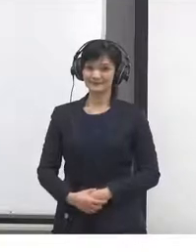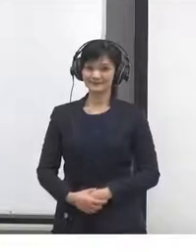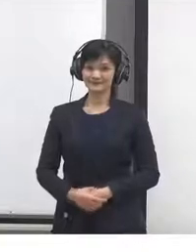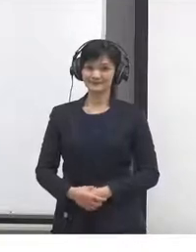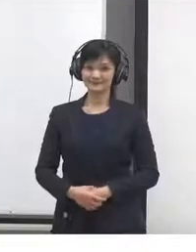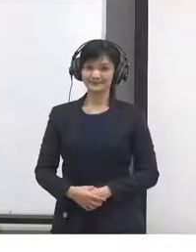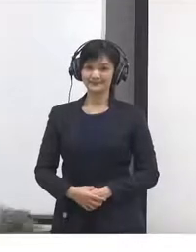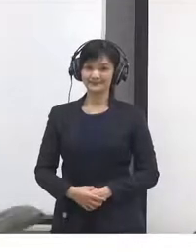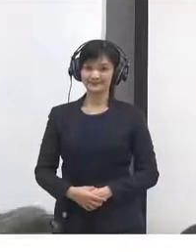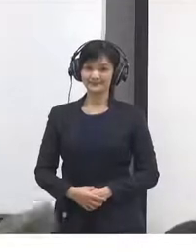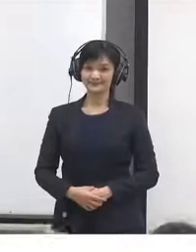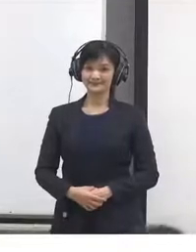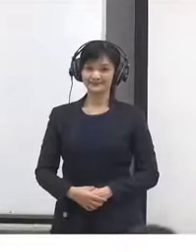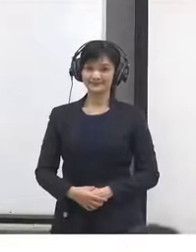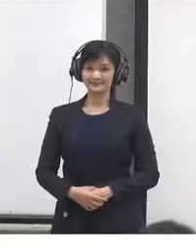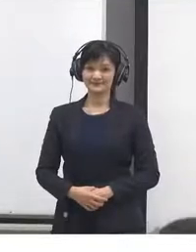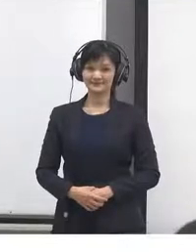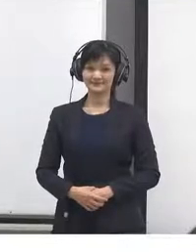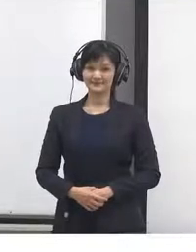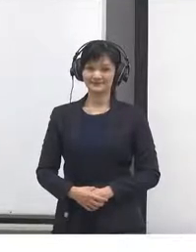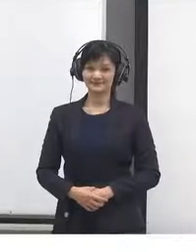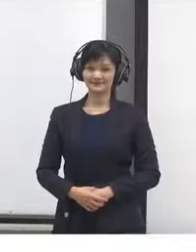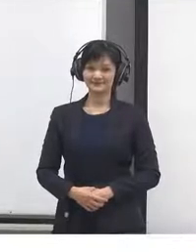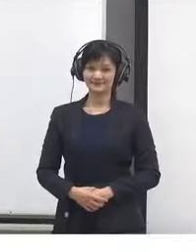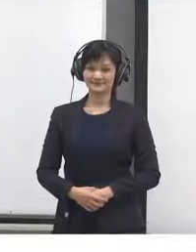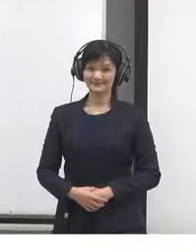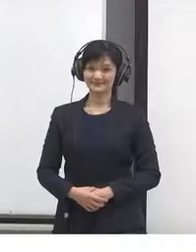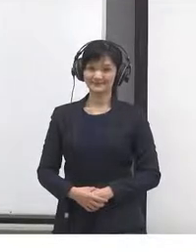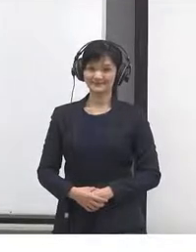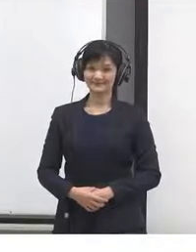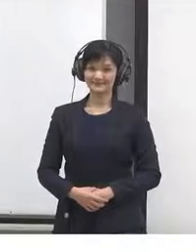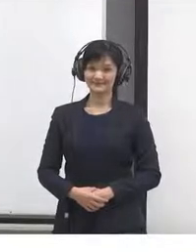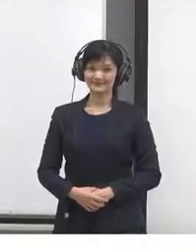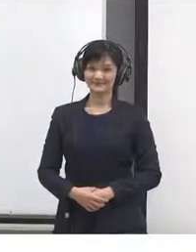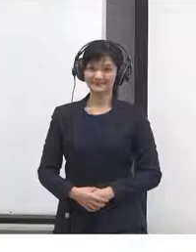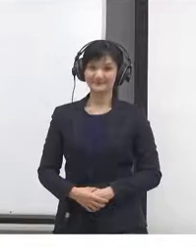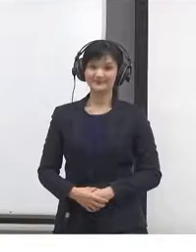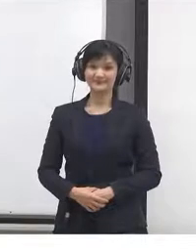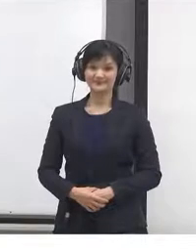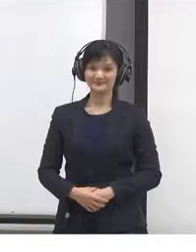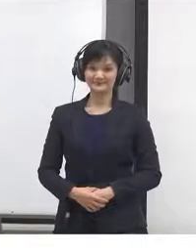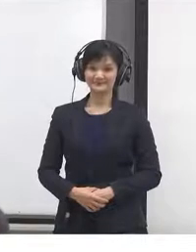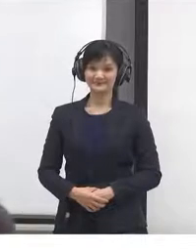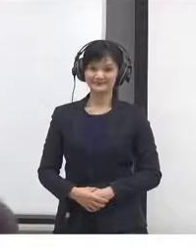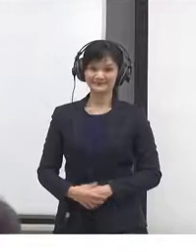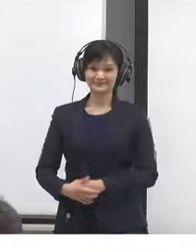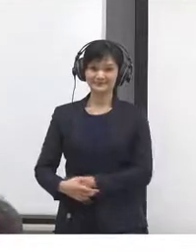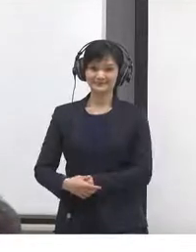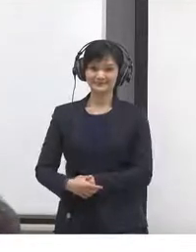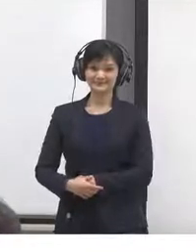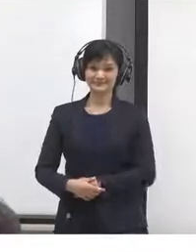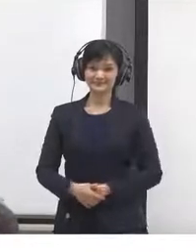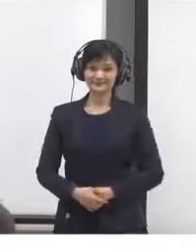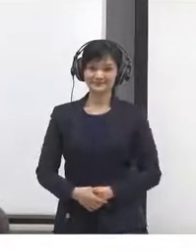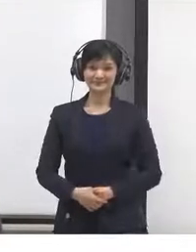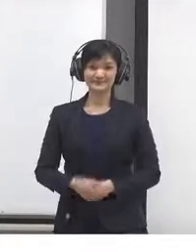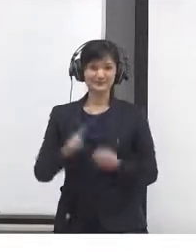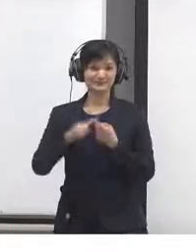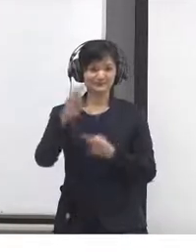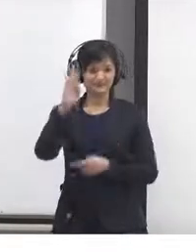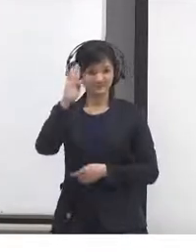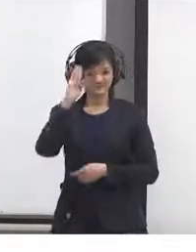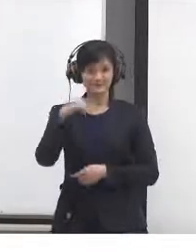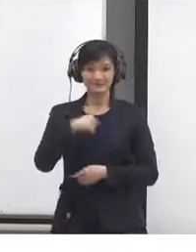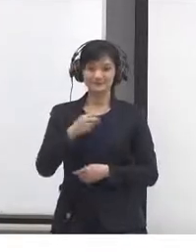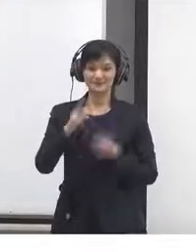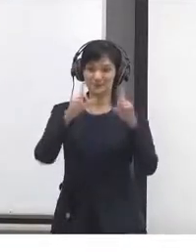Why raping don't go here? I feel like they're taking photos. Though. Sorry, like because our camera is in the back of there, so we